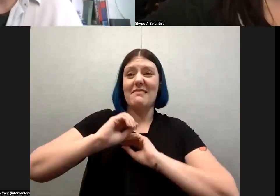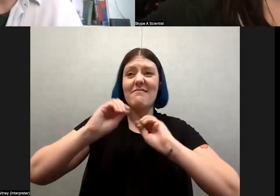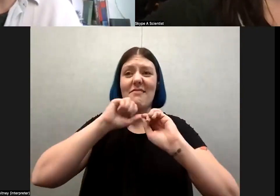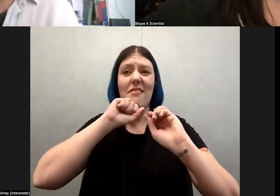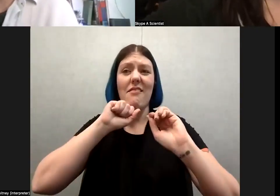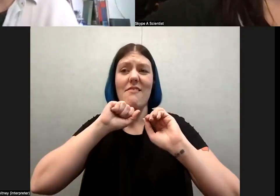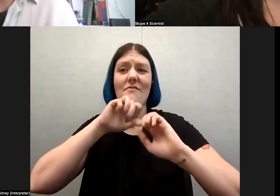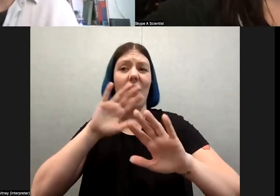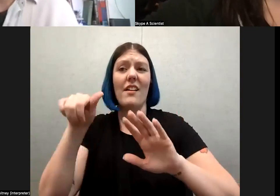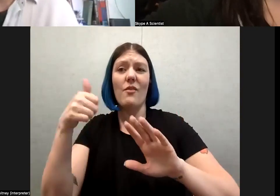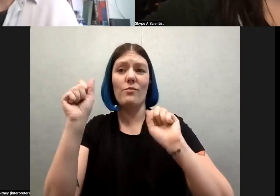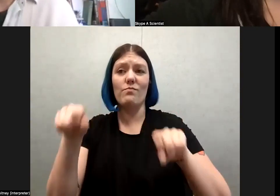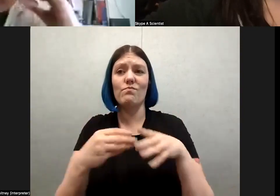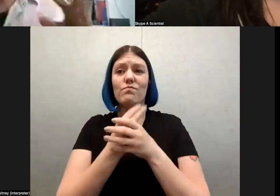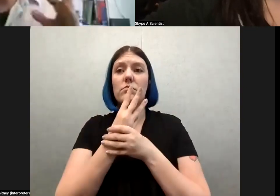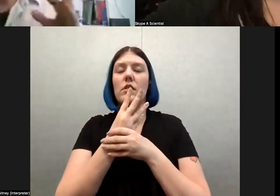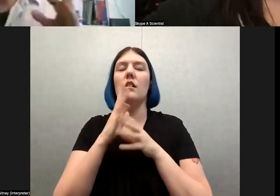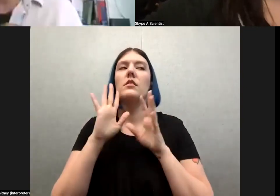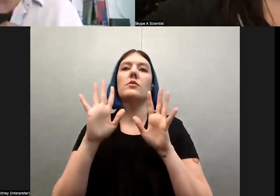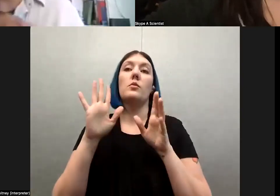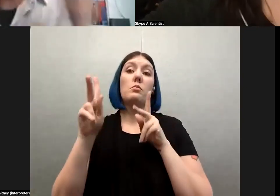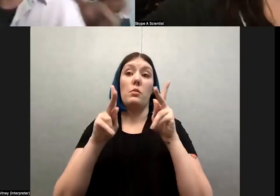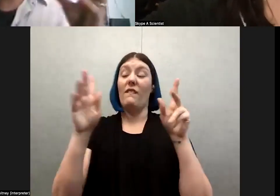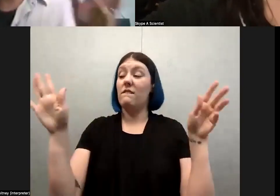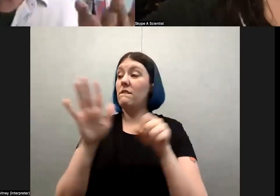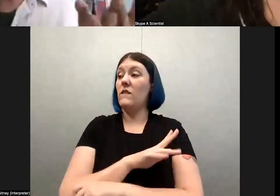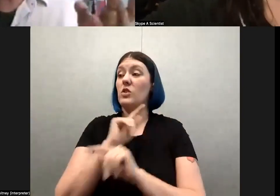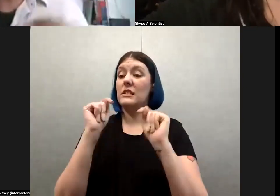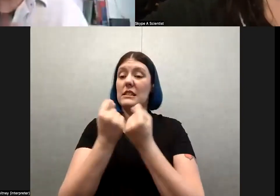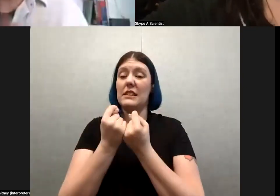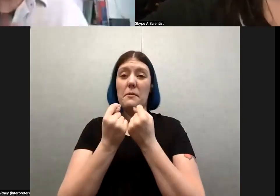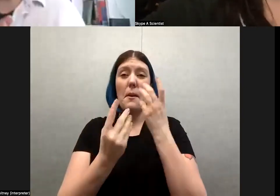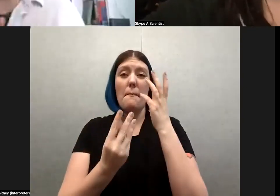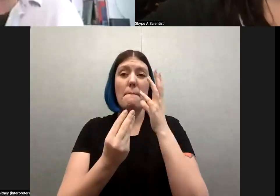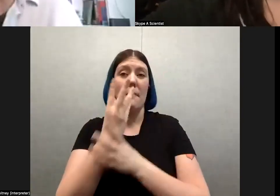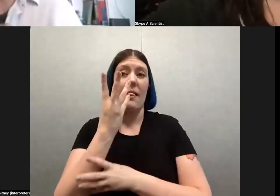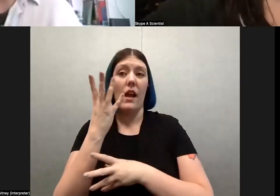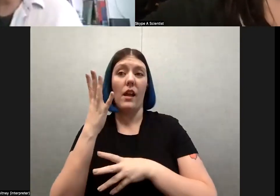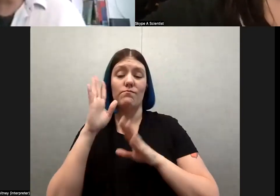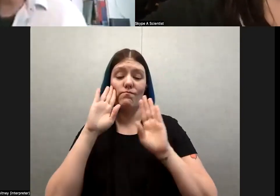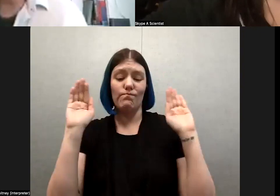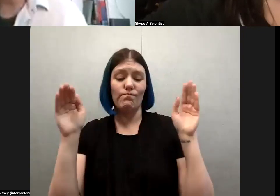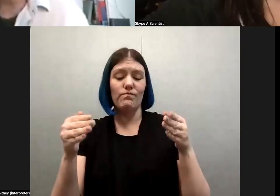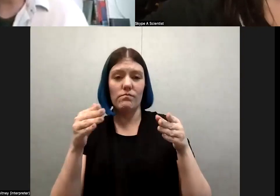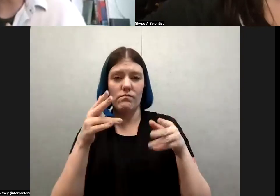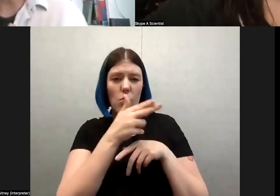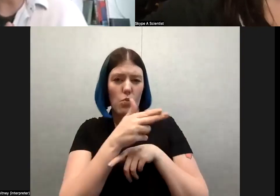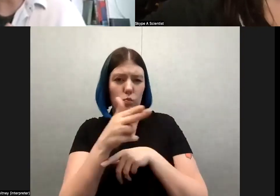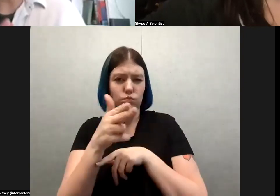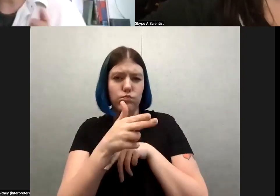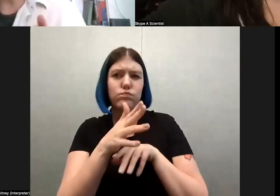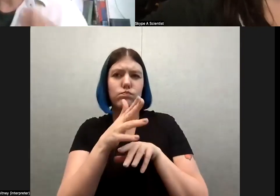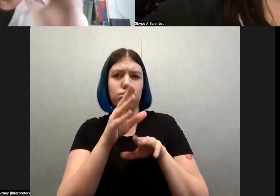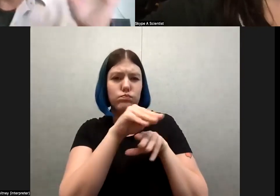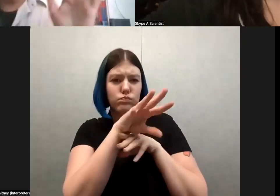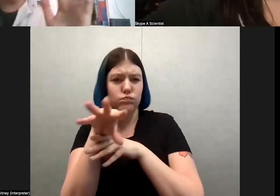And so folks, there are entire teams of plant biologists who go out there and they spray these tea trees and they